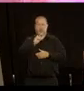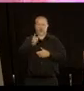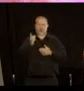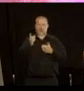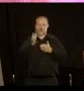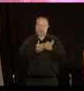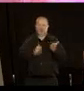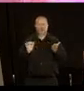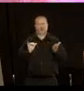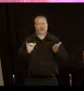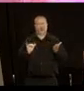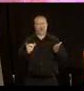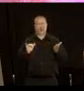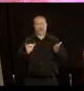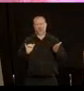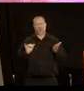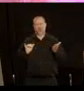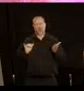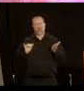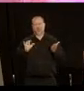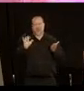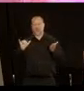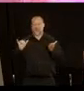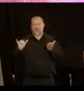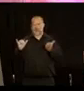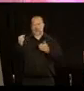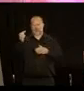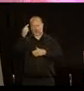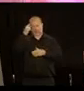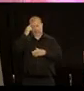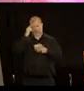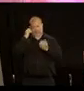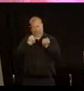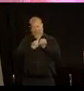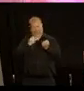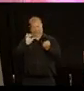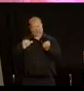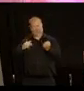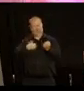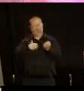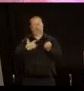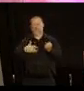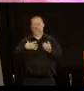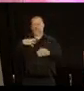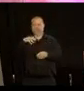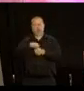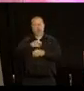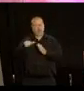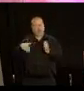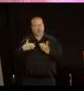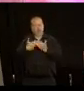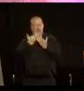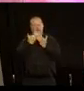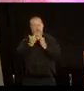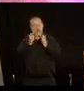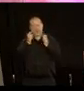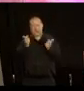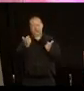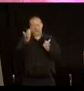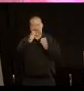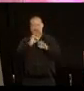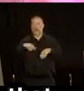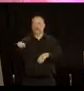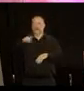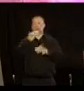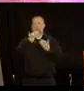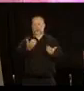own heart. And to the extent that government can back that up, I am all in. So thank you so much, and God bless.